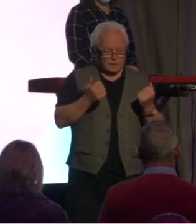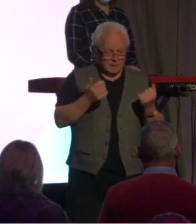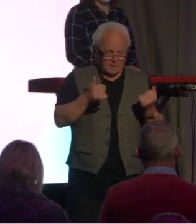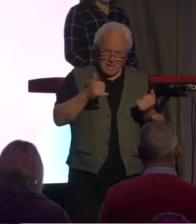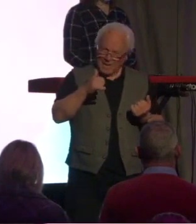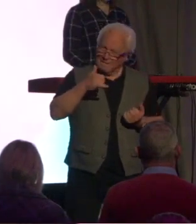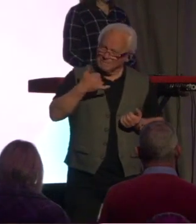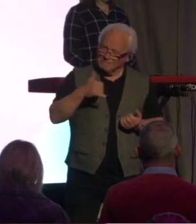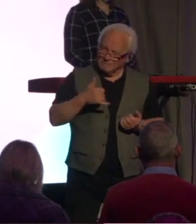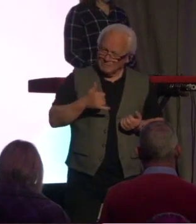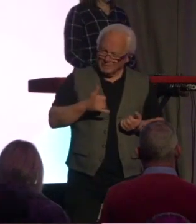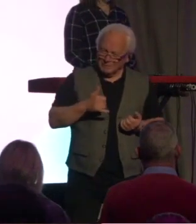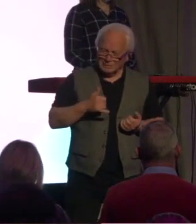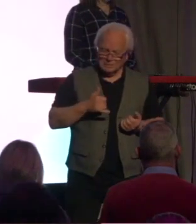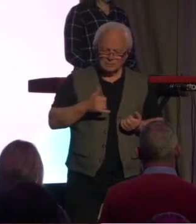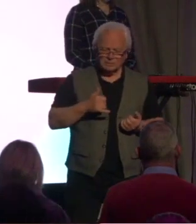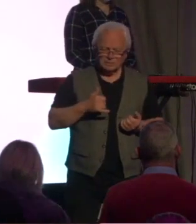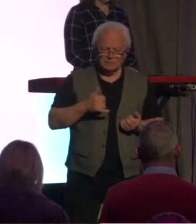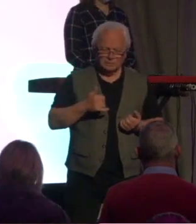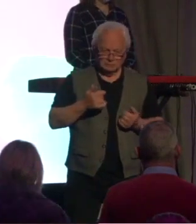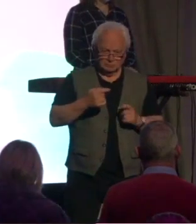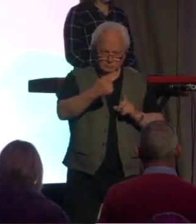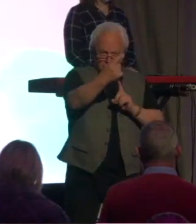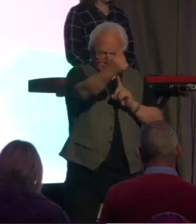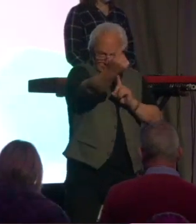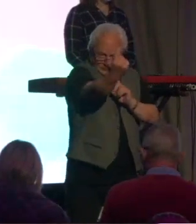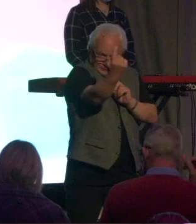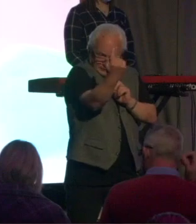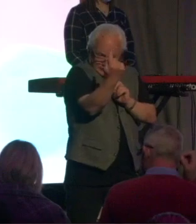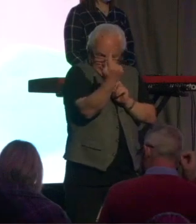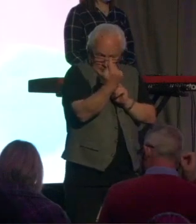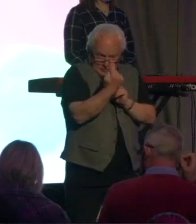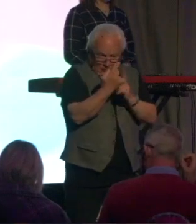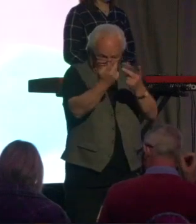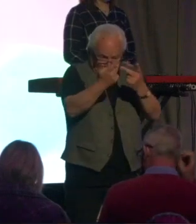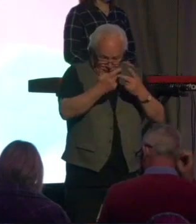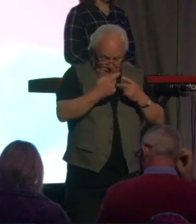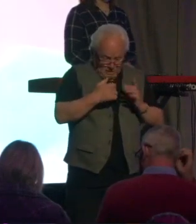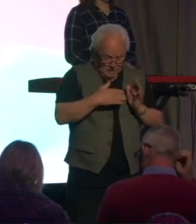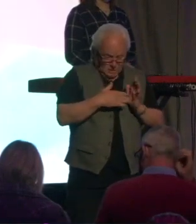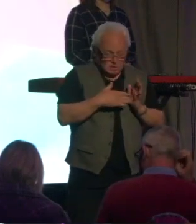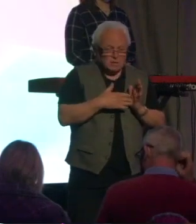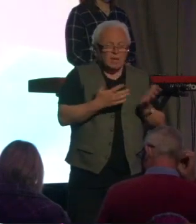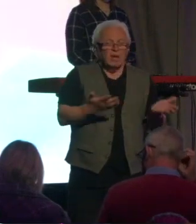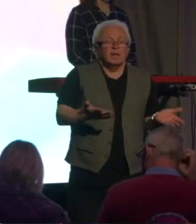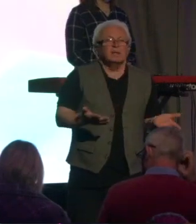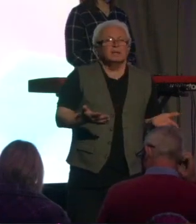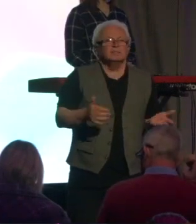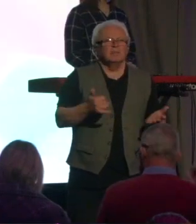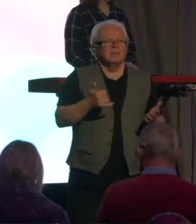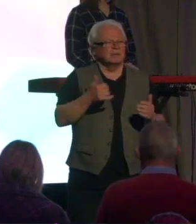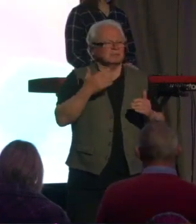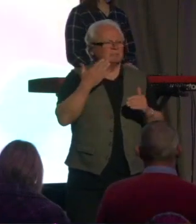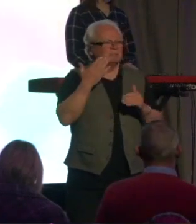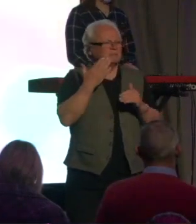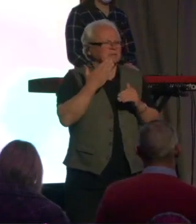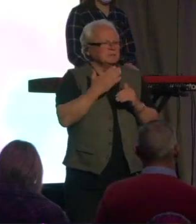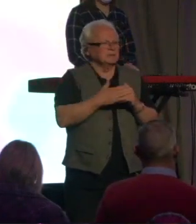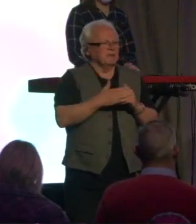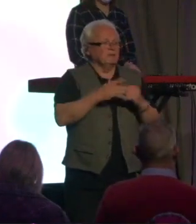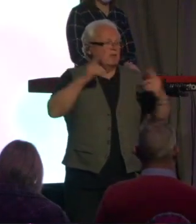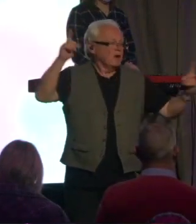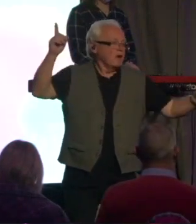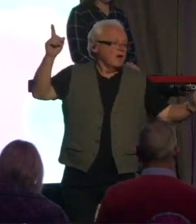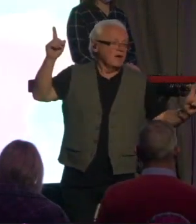Maybe you're in here today and you've never came